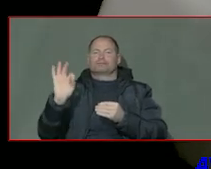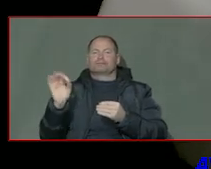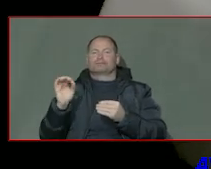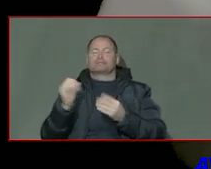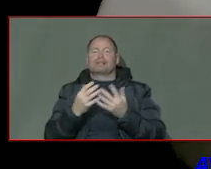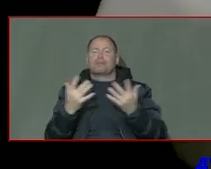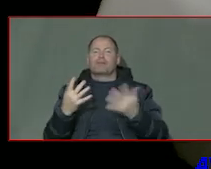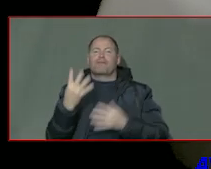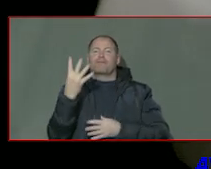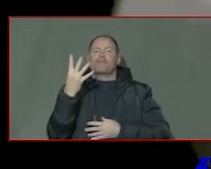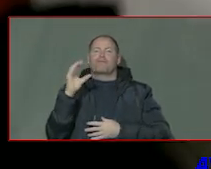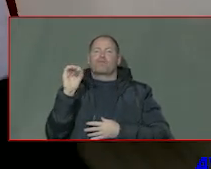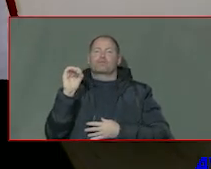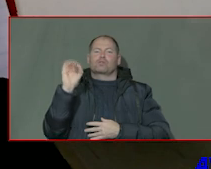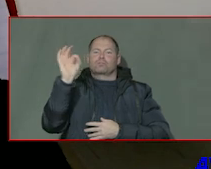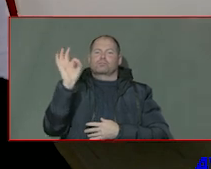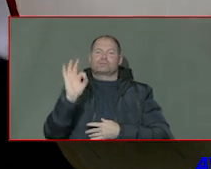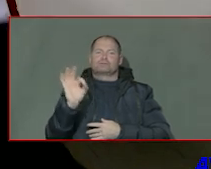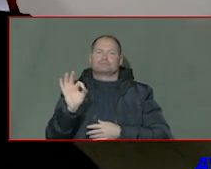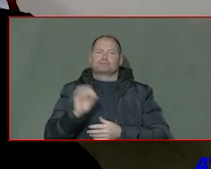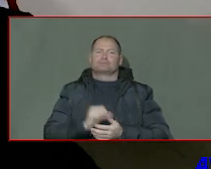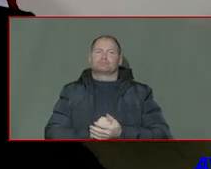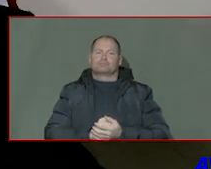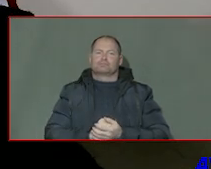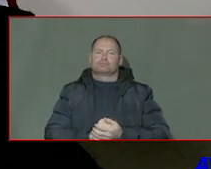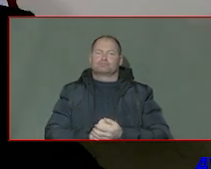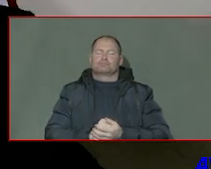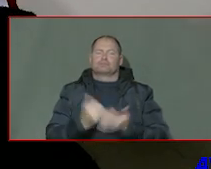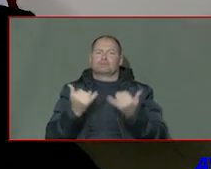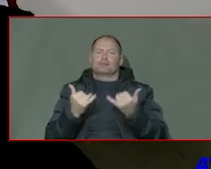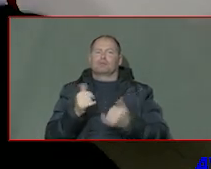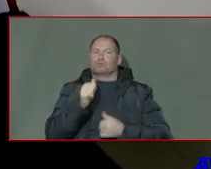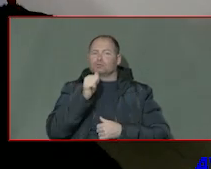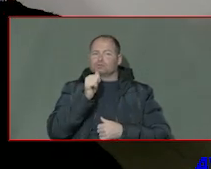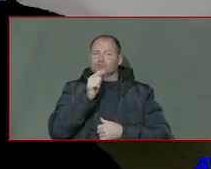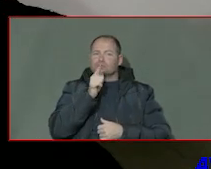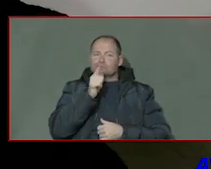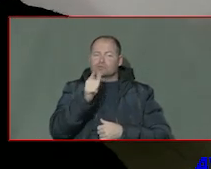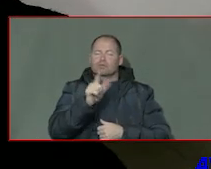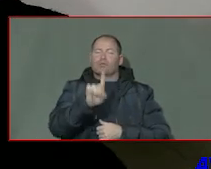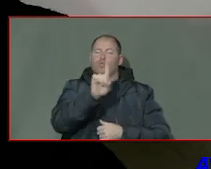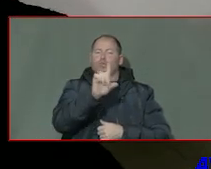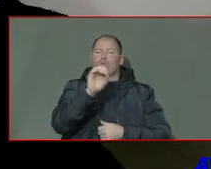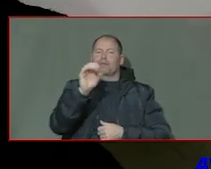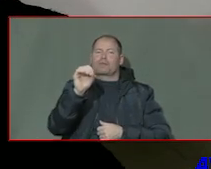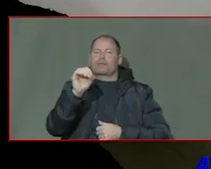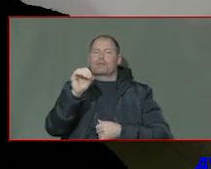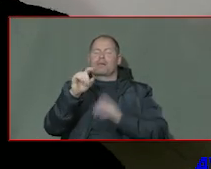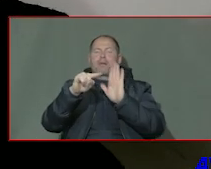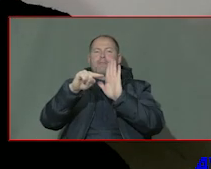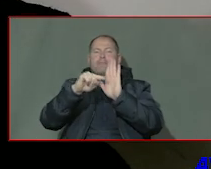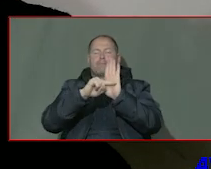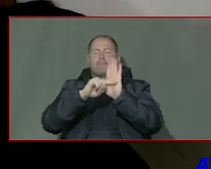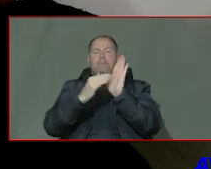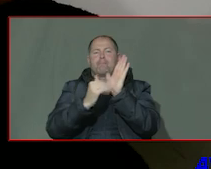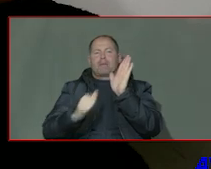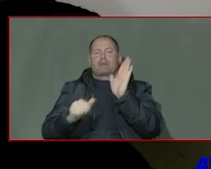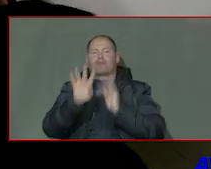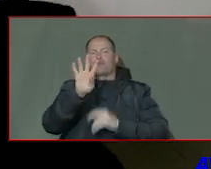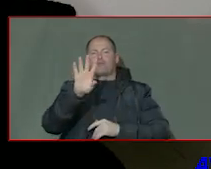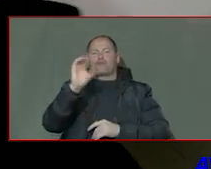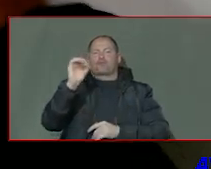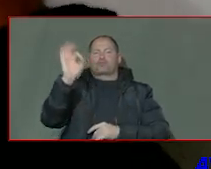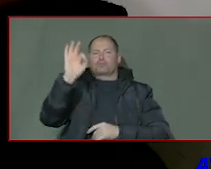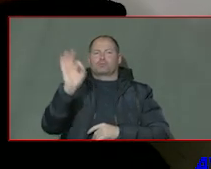40%. Then you say the 100 minus 40%, which will give